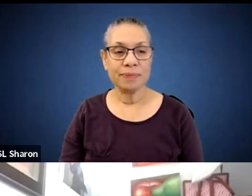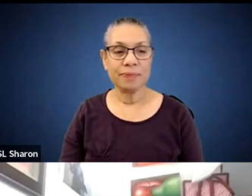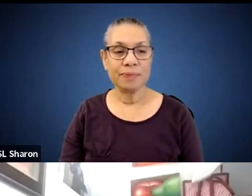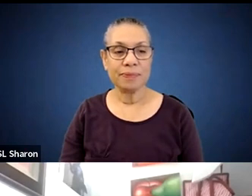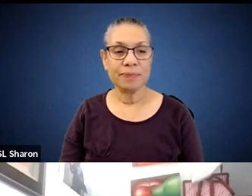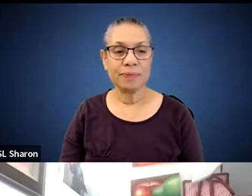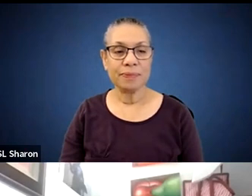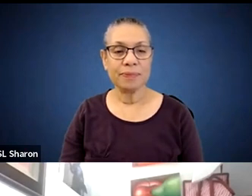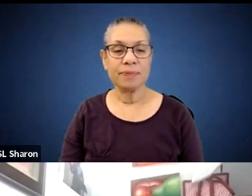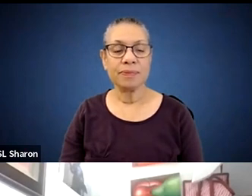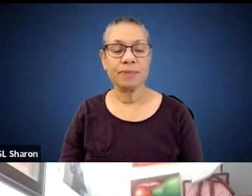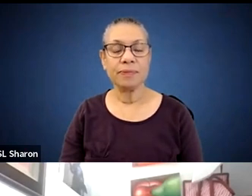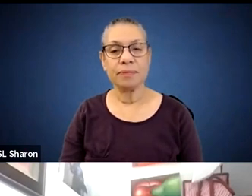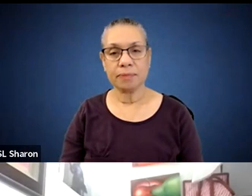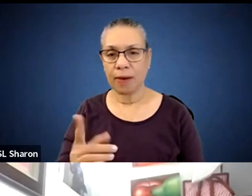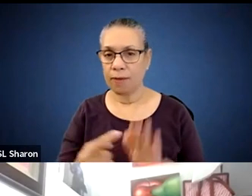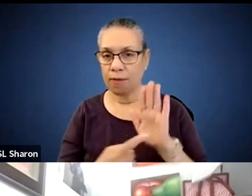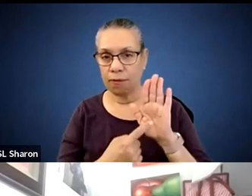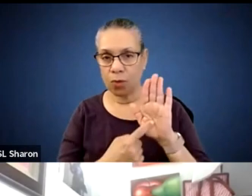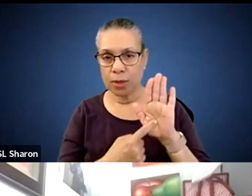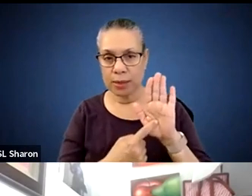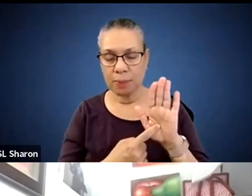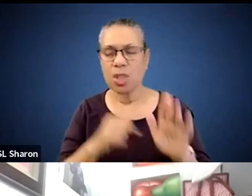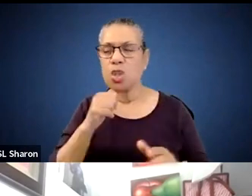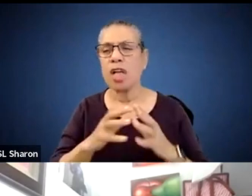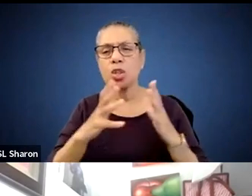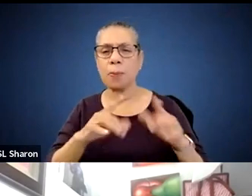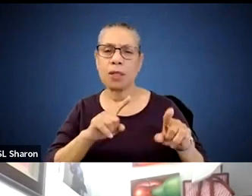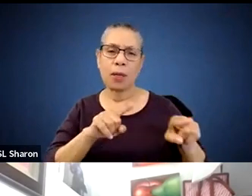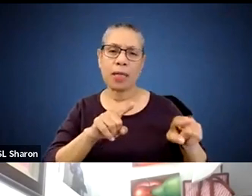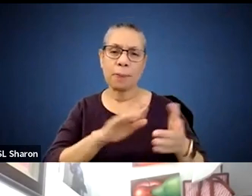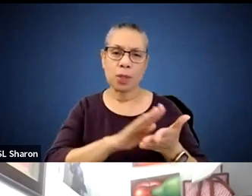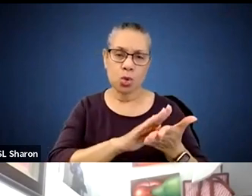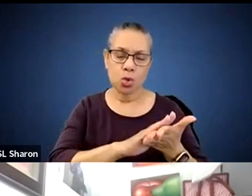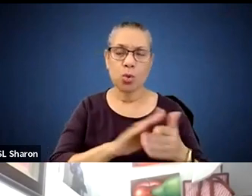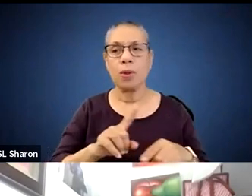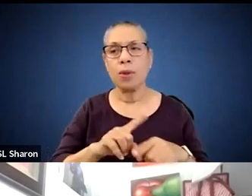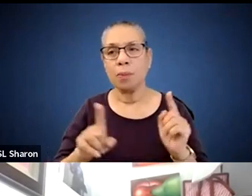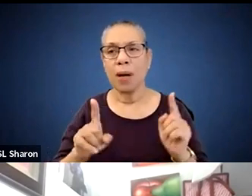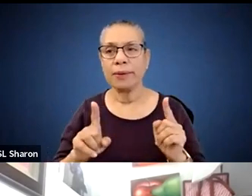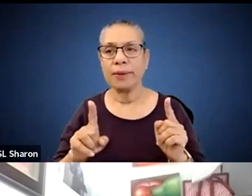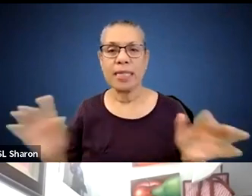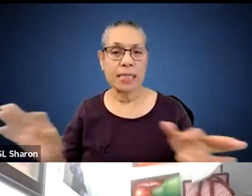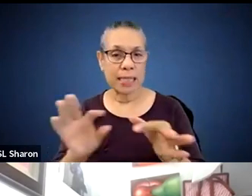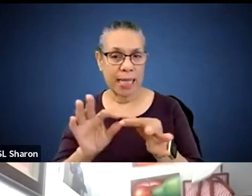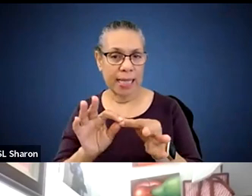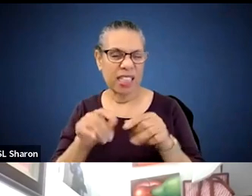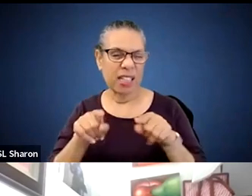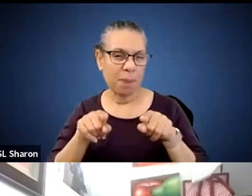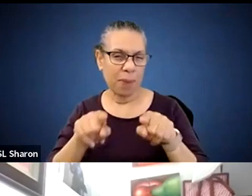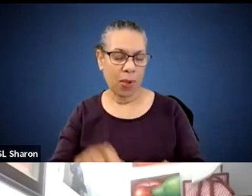in situations this is less attendance based but still attendance relevant adjacent